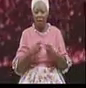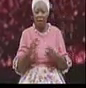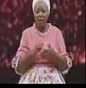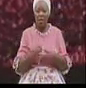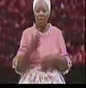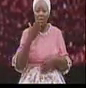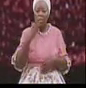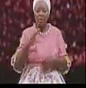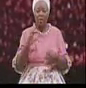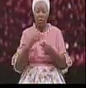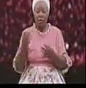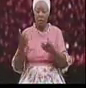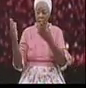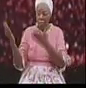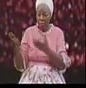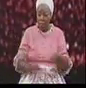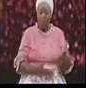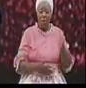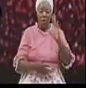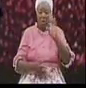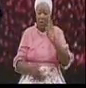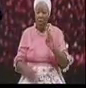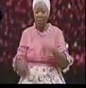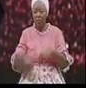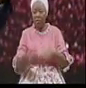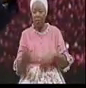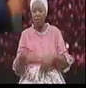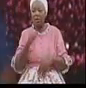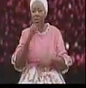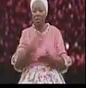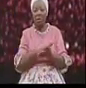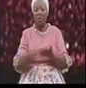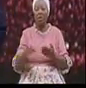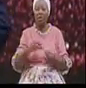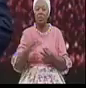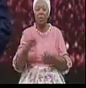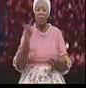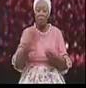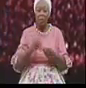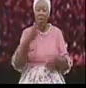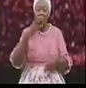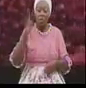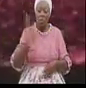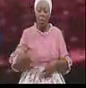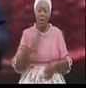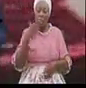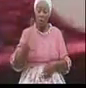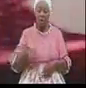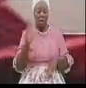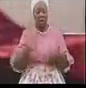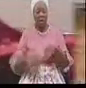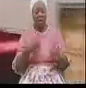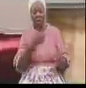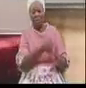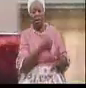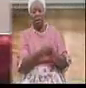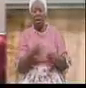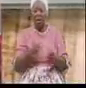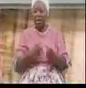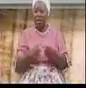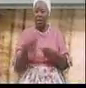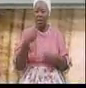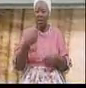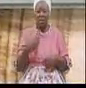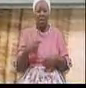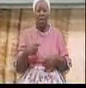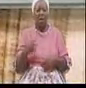seven other unclean spirits, more wicked than himself. And it says,